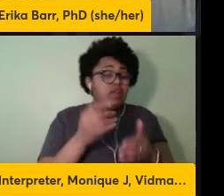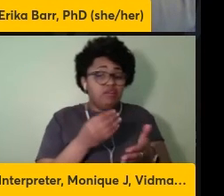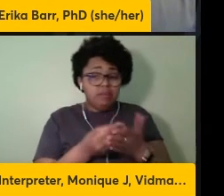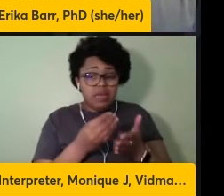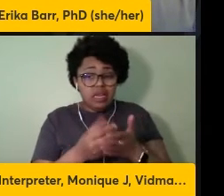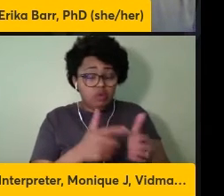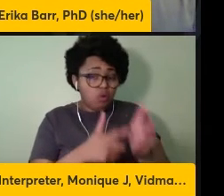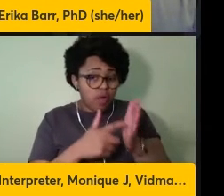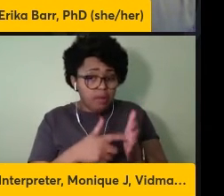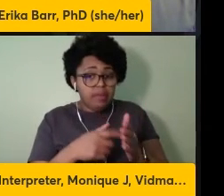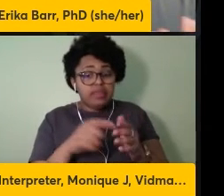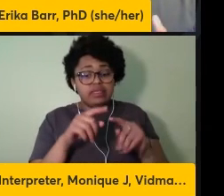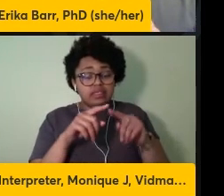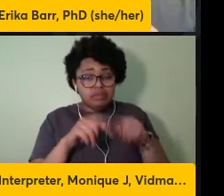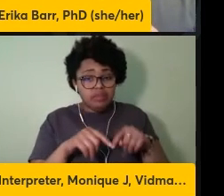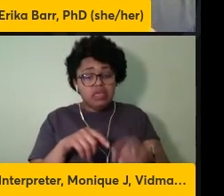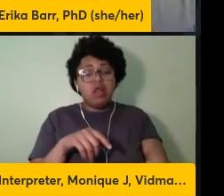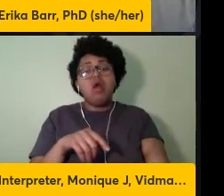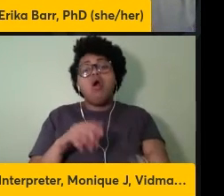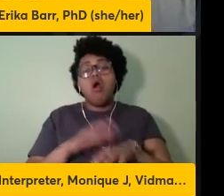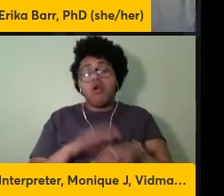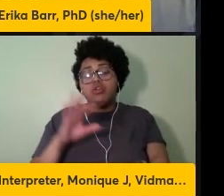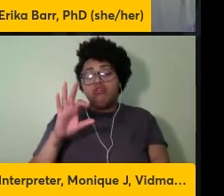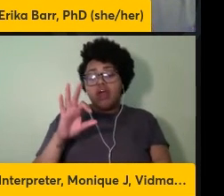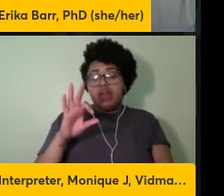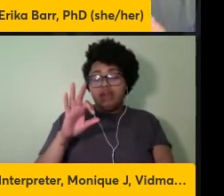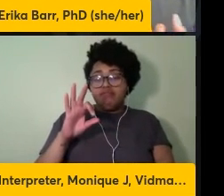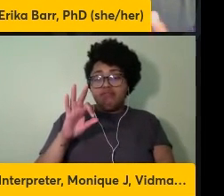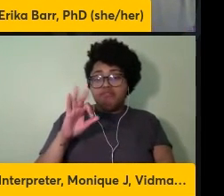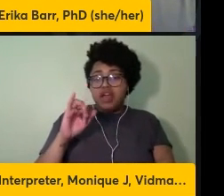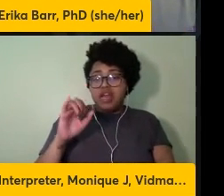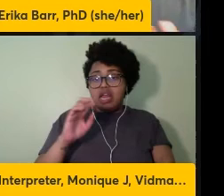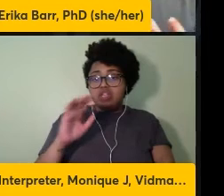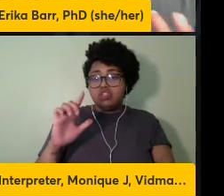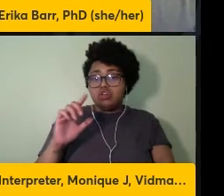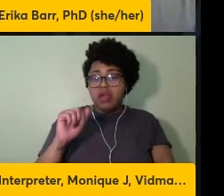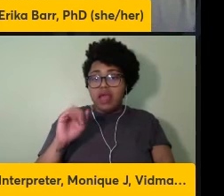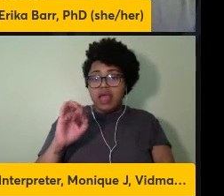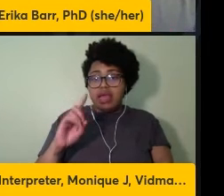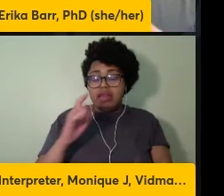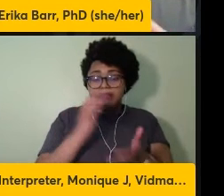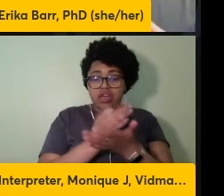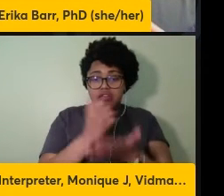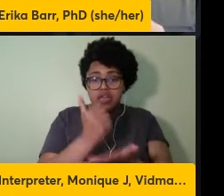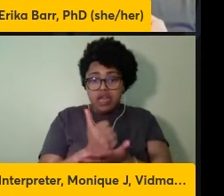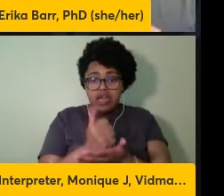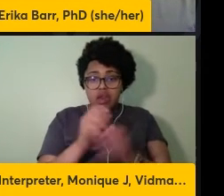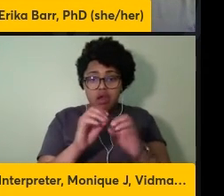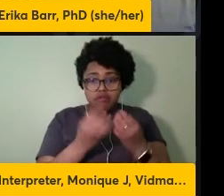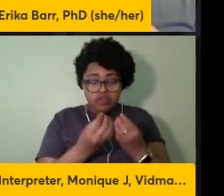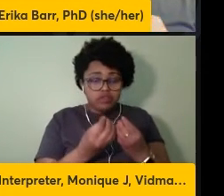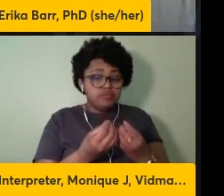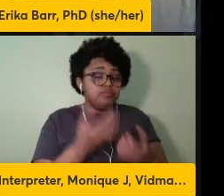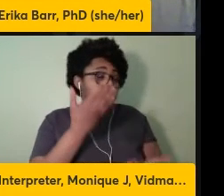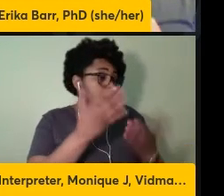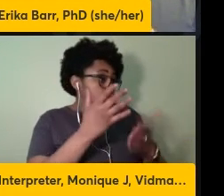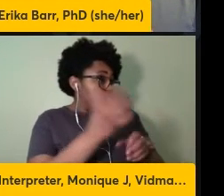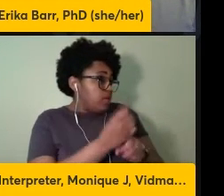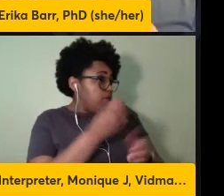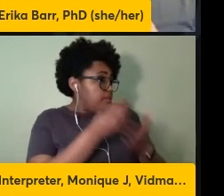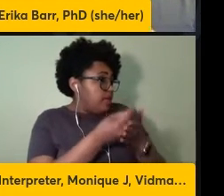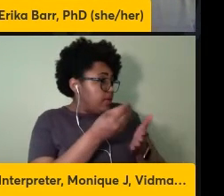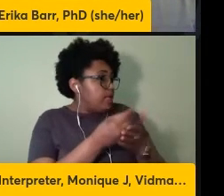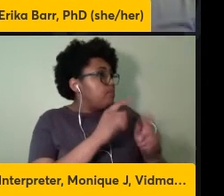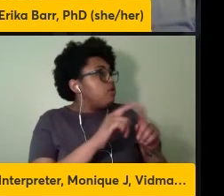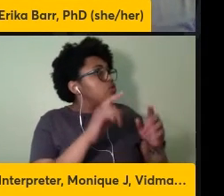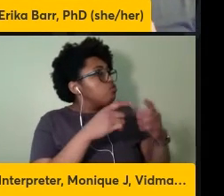a UGSP scholar, not only are you receiving funding, but you also are obligated